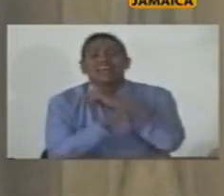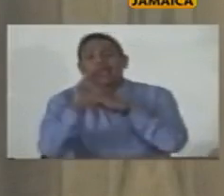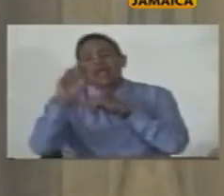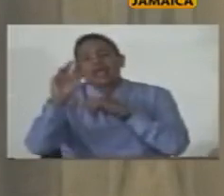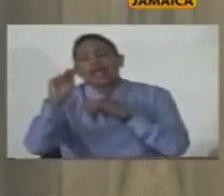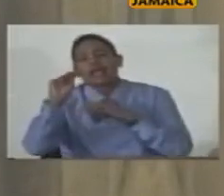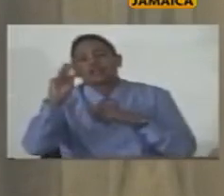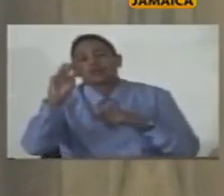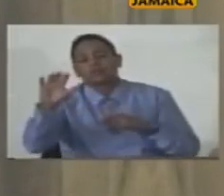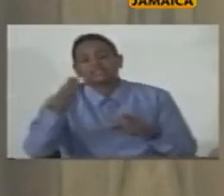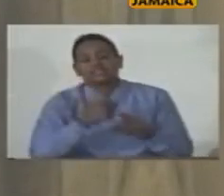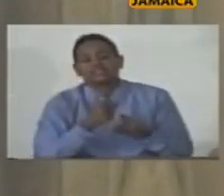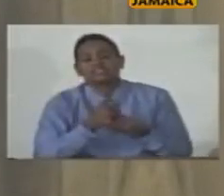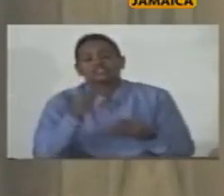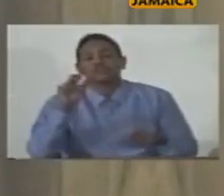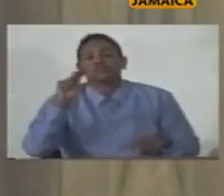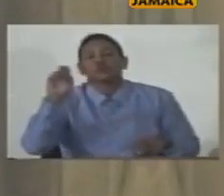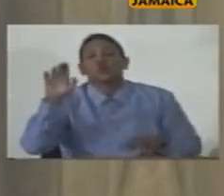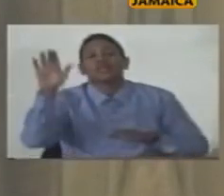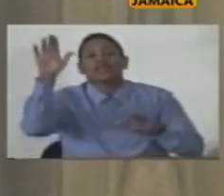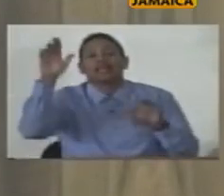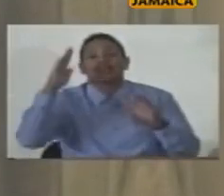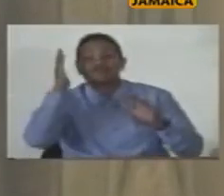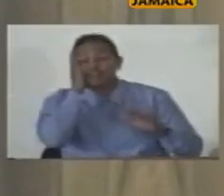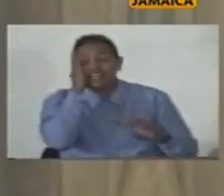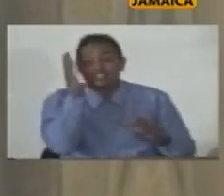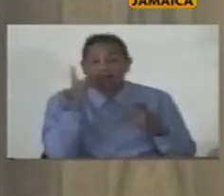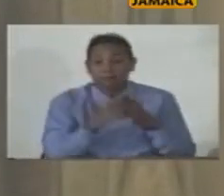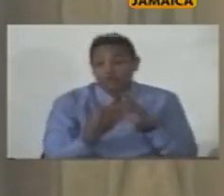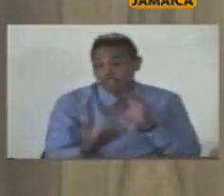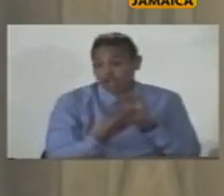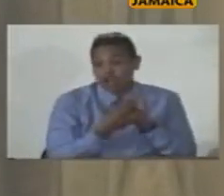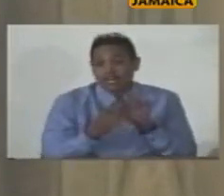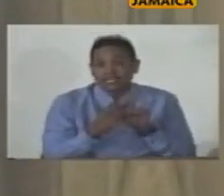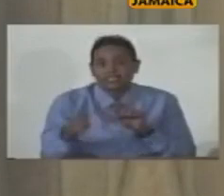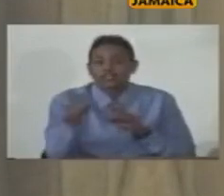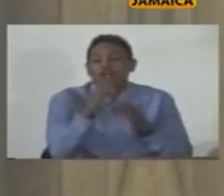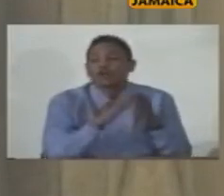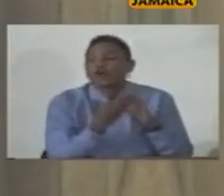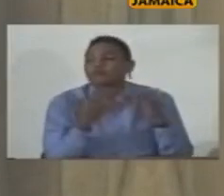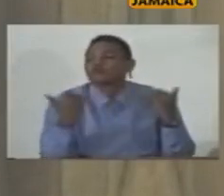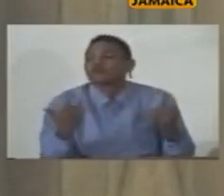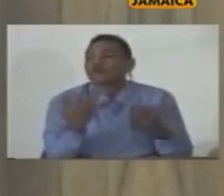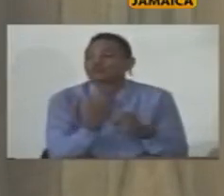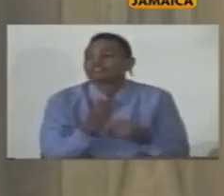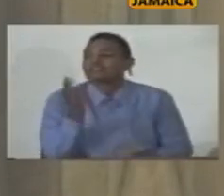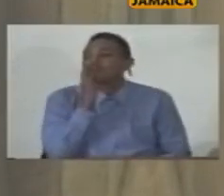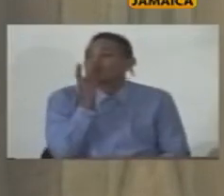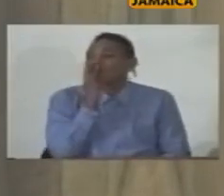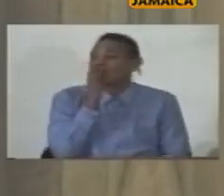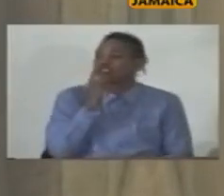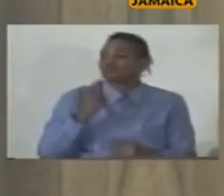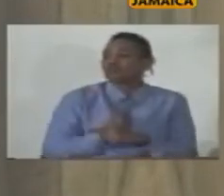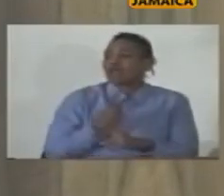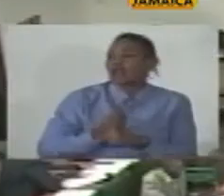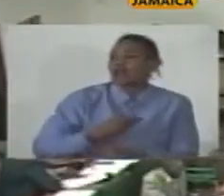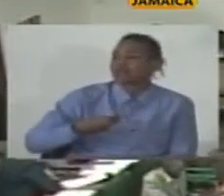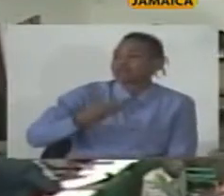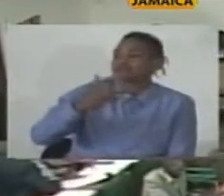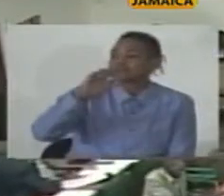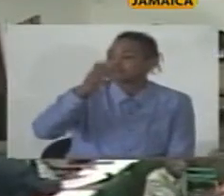the Stony Hill residents and residents of adjoining communities are now receiving regular water supply.